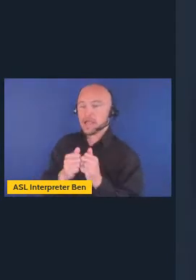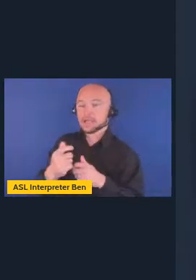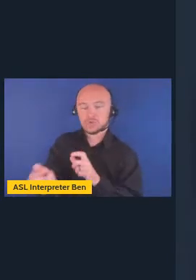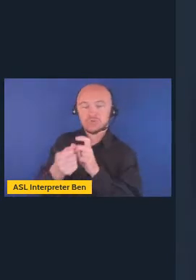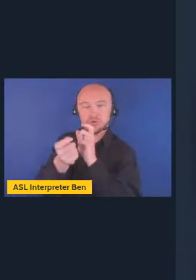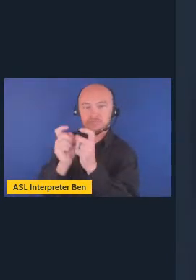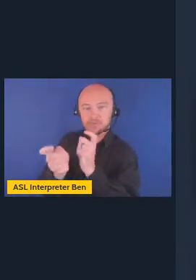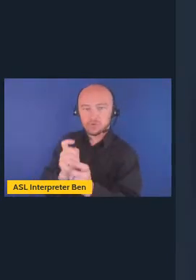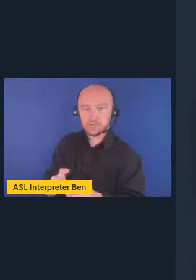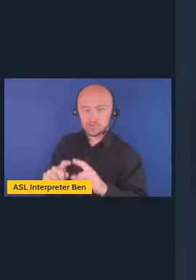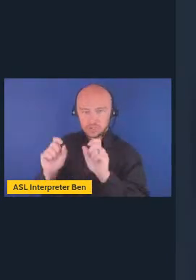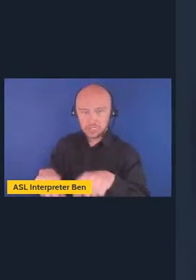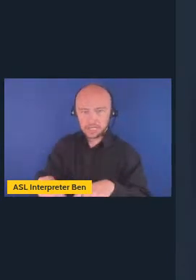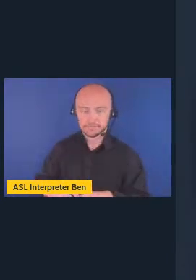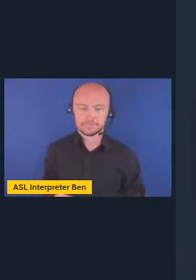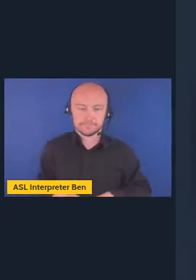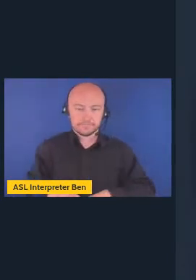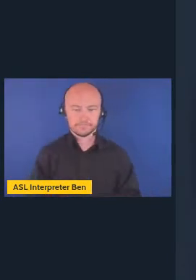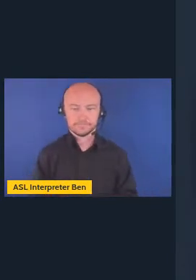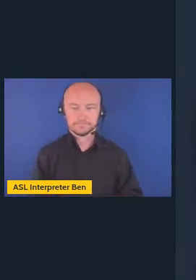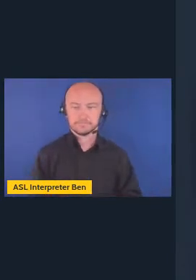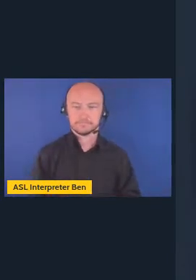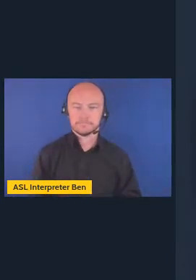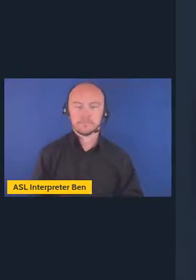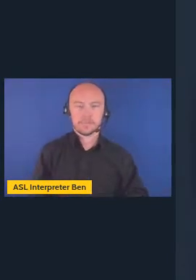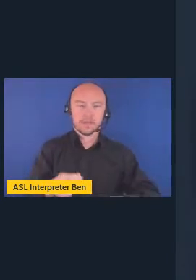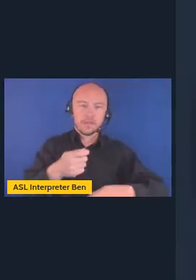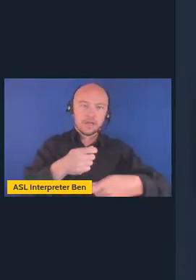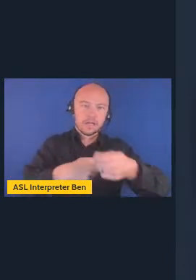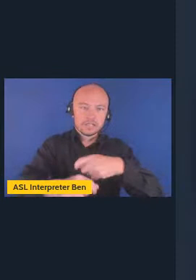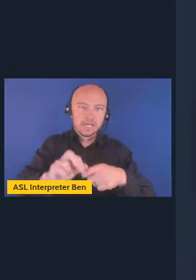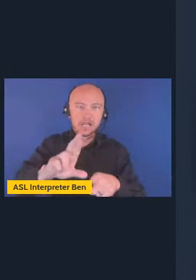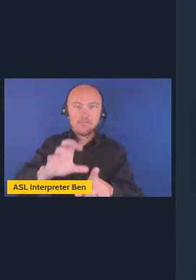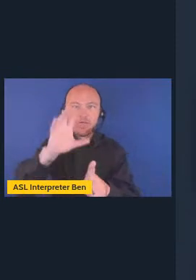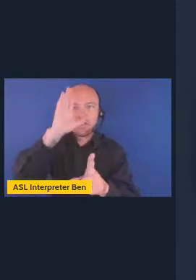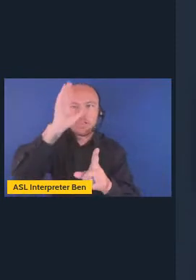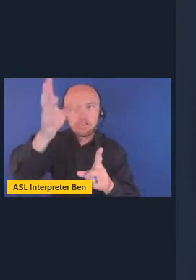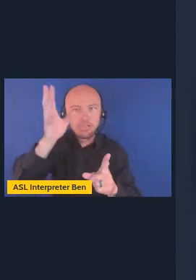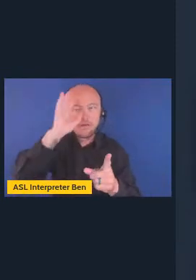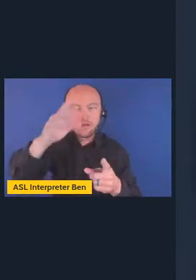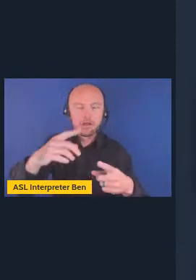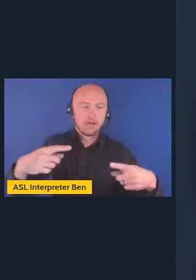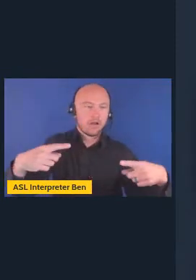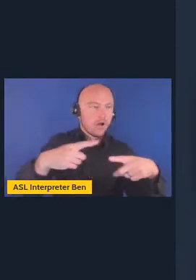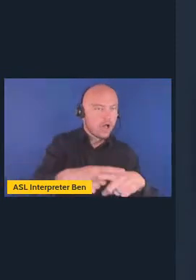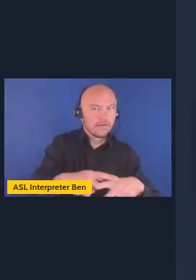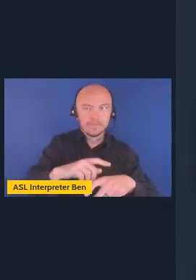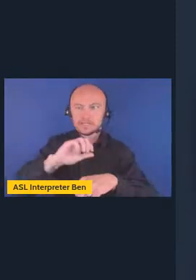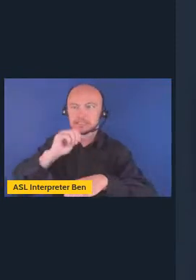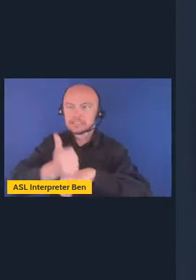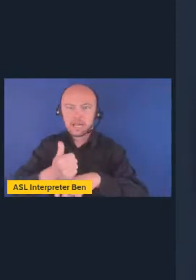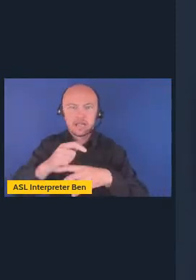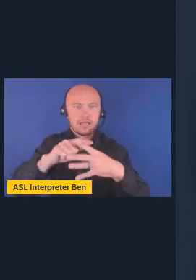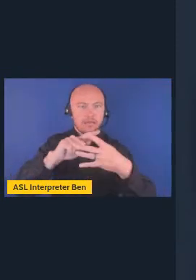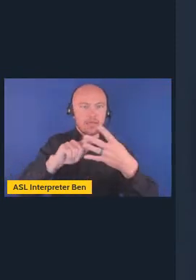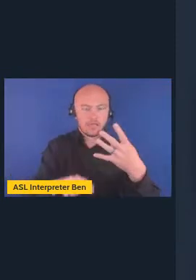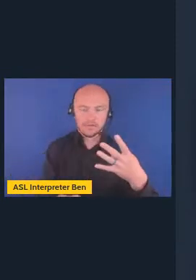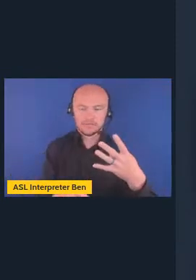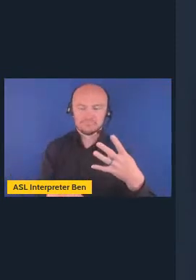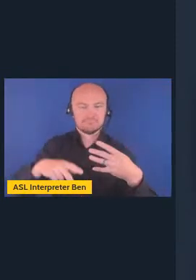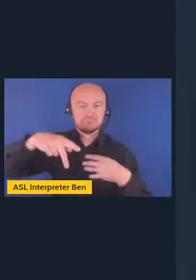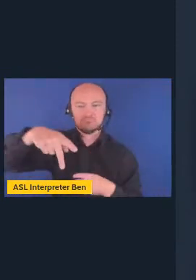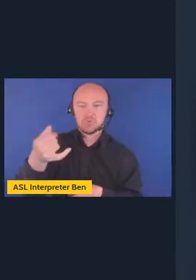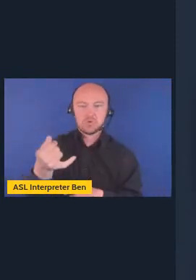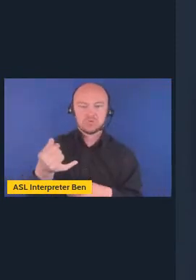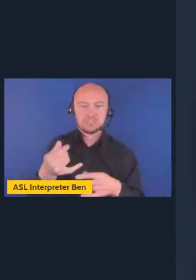configuration. So instead of manually creating and managing all these config and setup and workflow files, with Projen, you